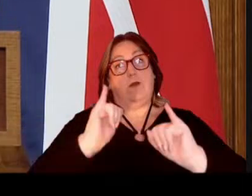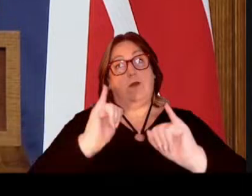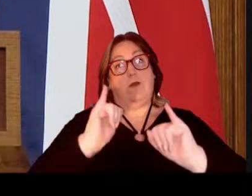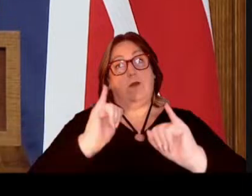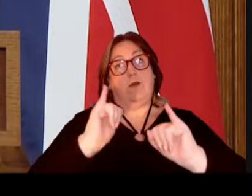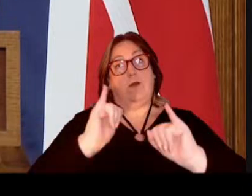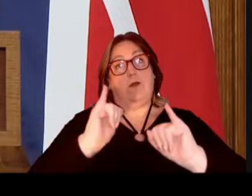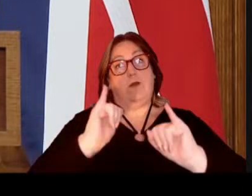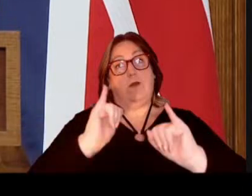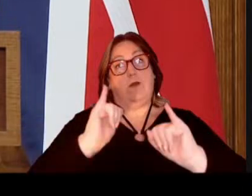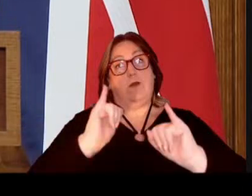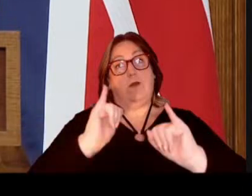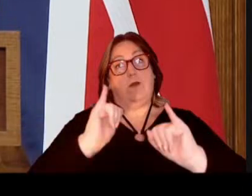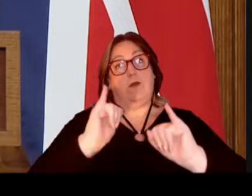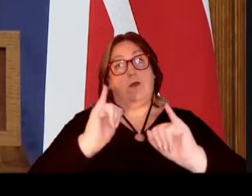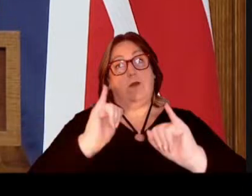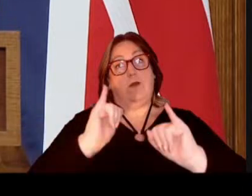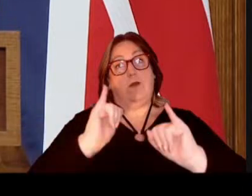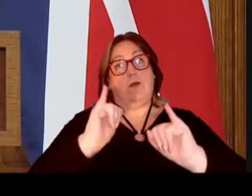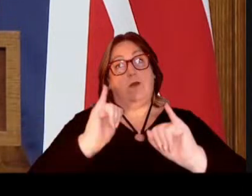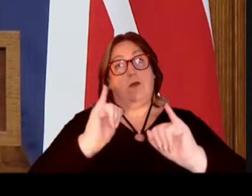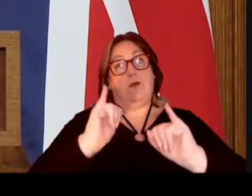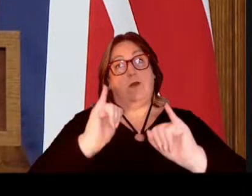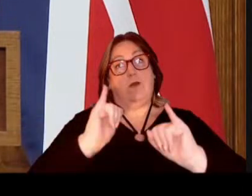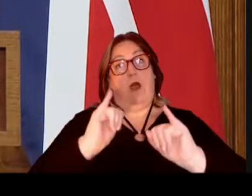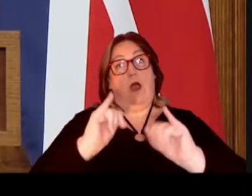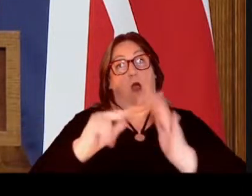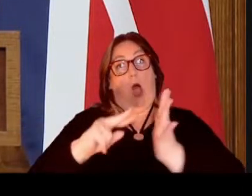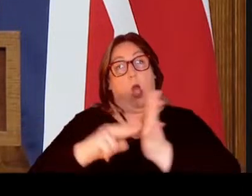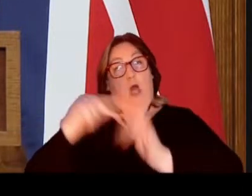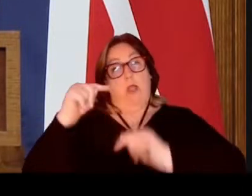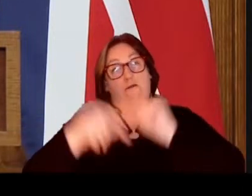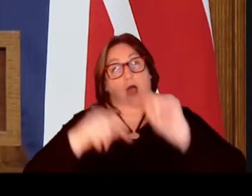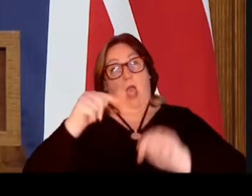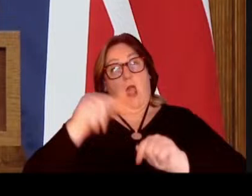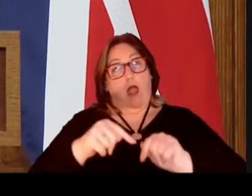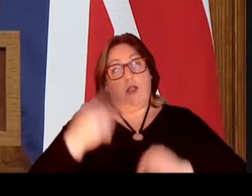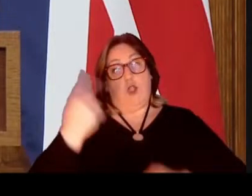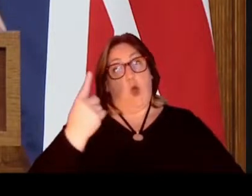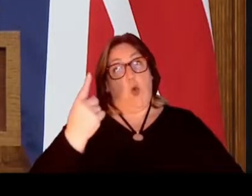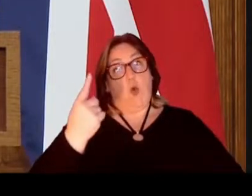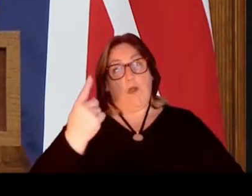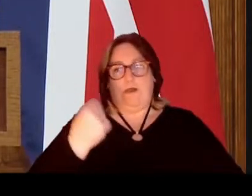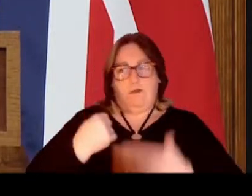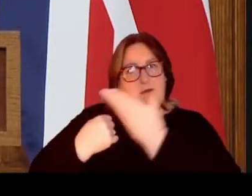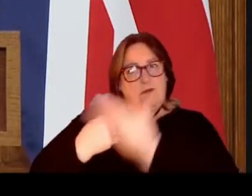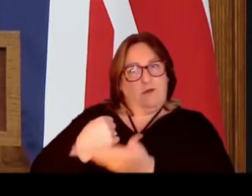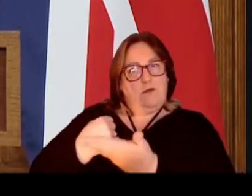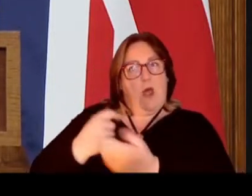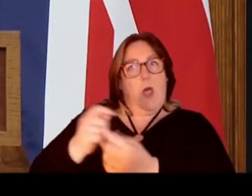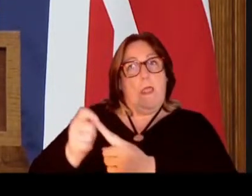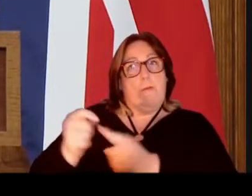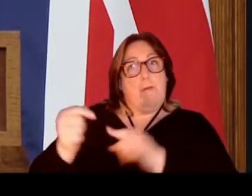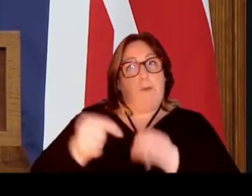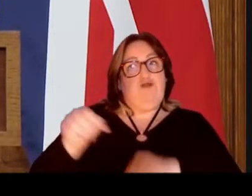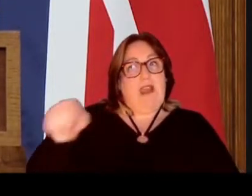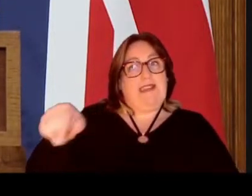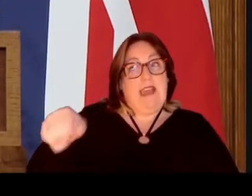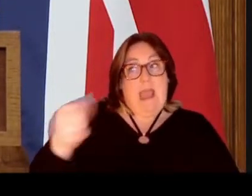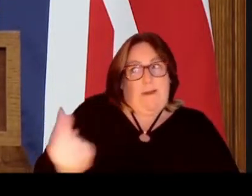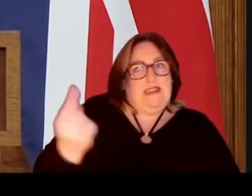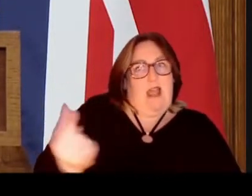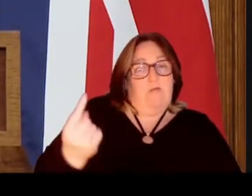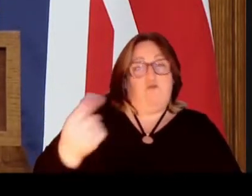no, it's, yep. Anyway, I'll continue. About that. But let me address the facts as you put them to